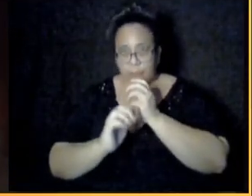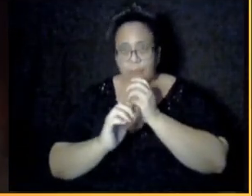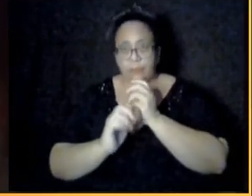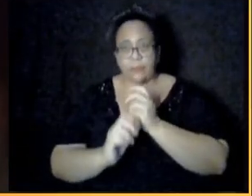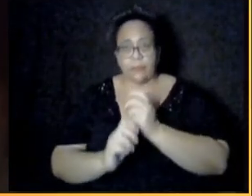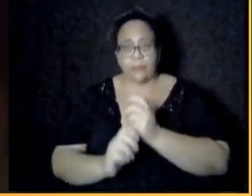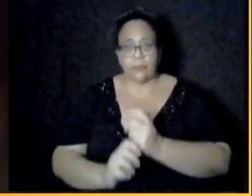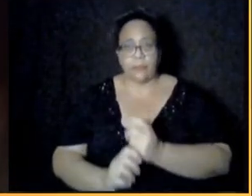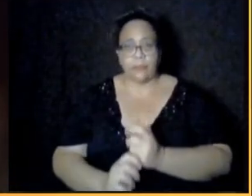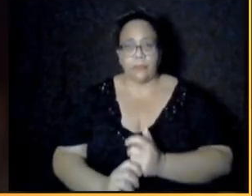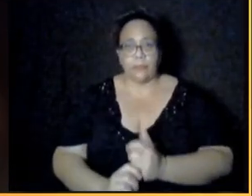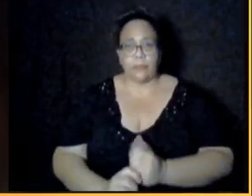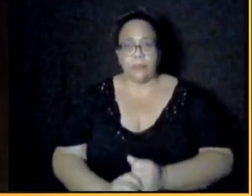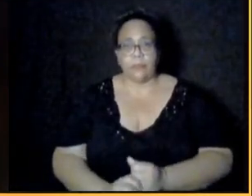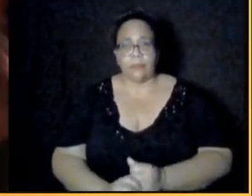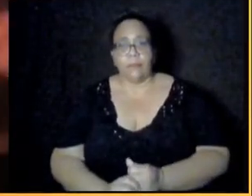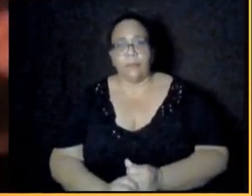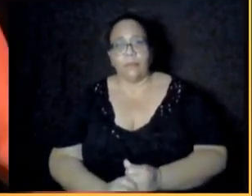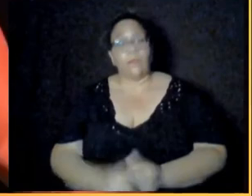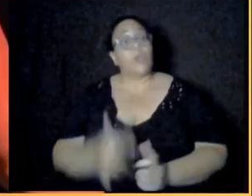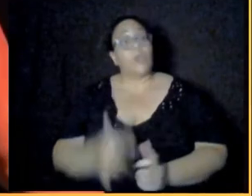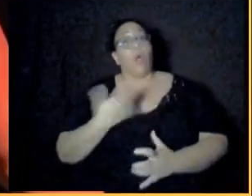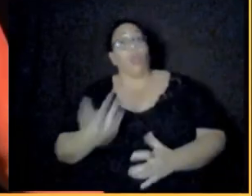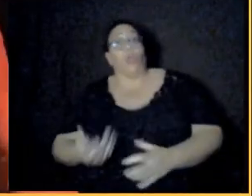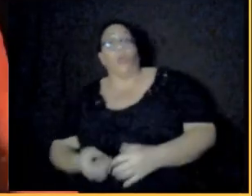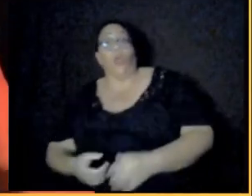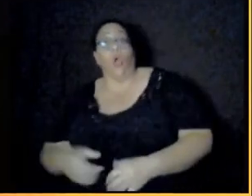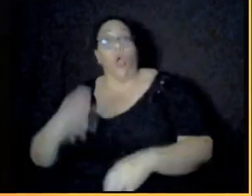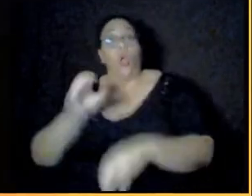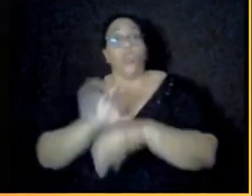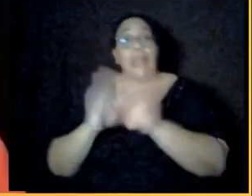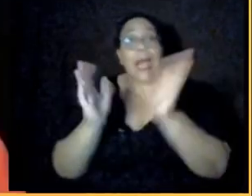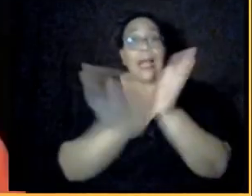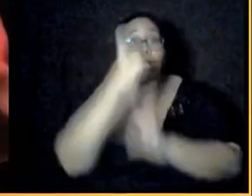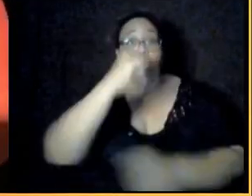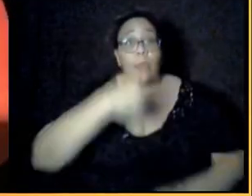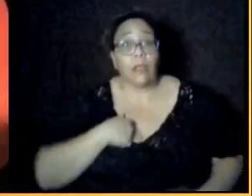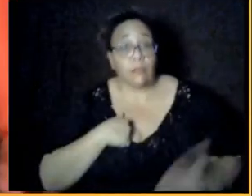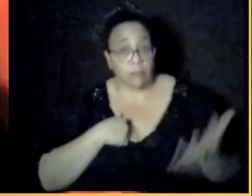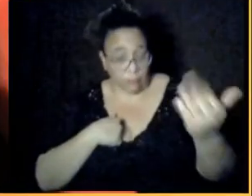We gonna take it to church. Clap for me.